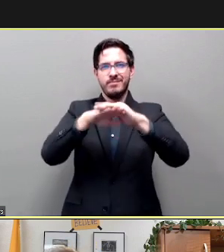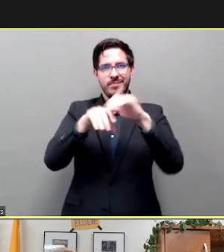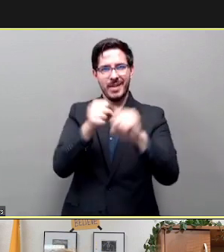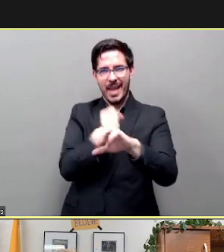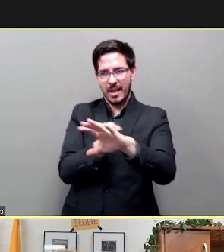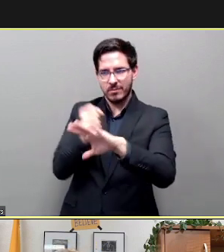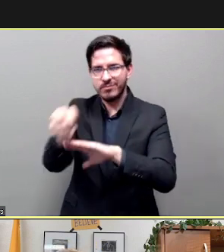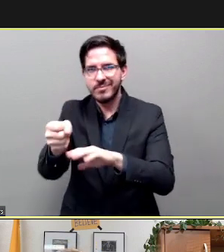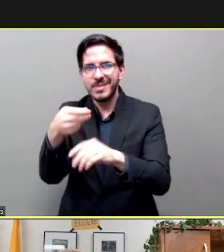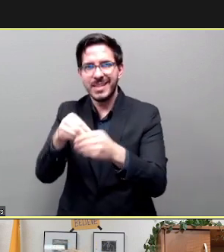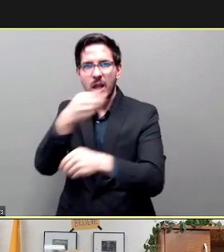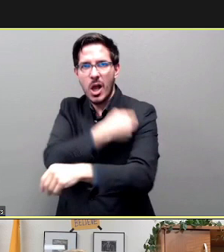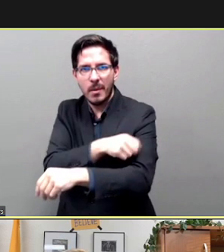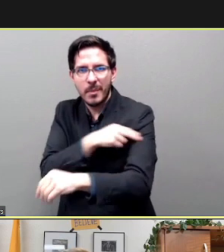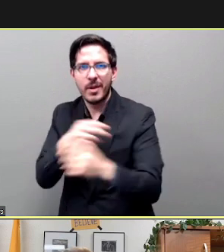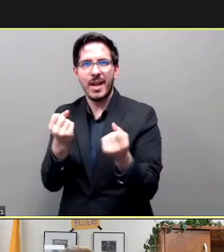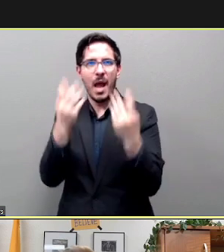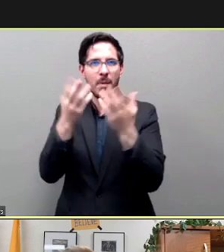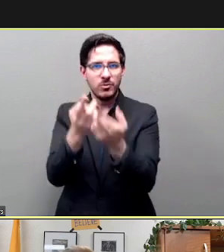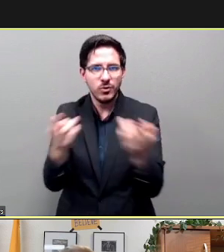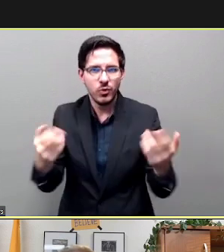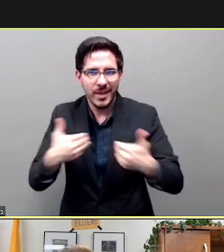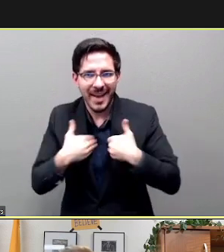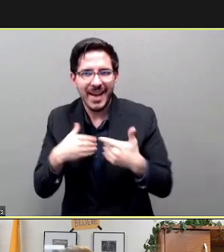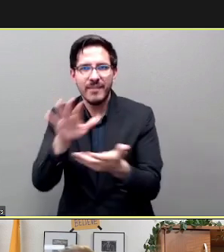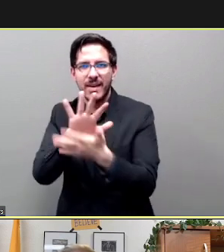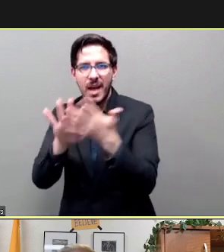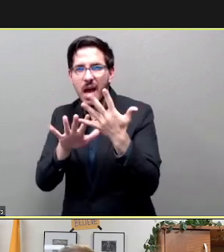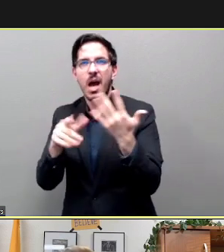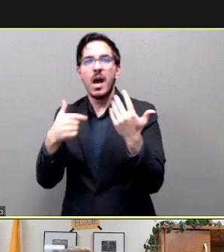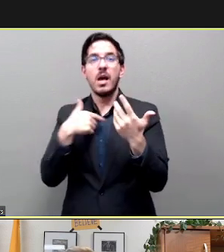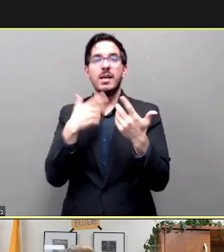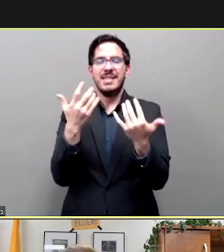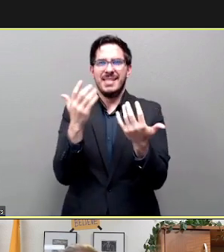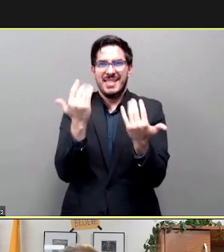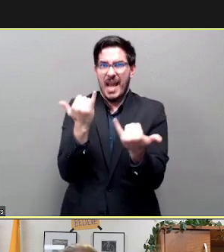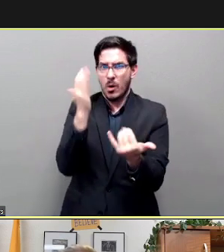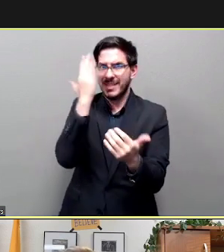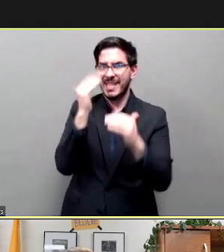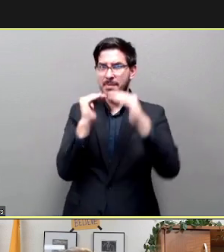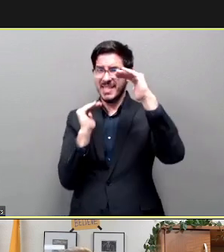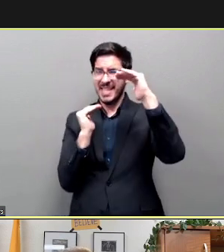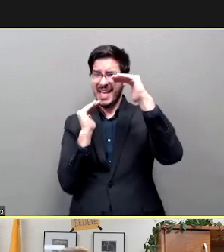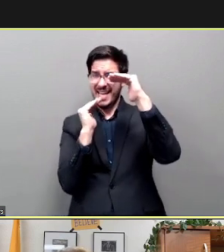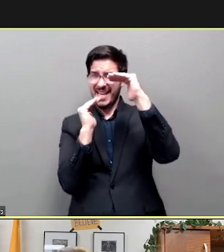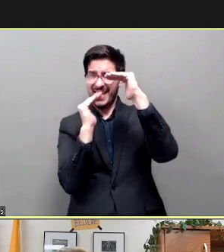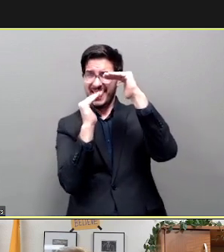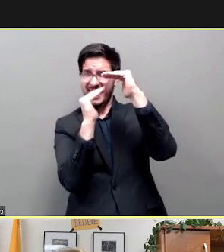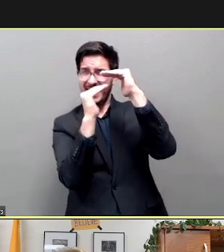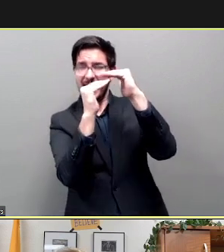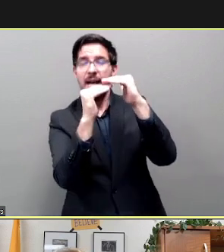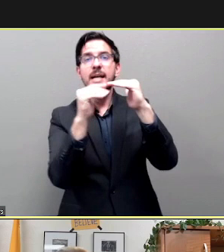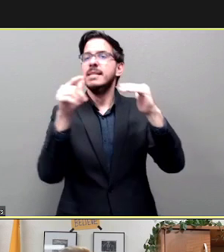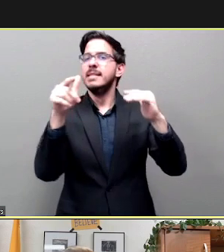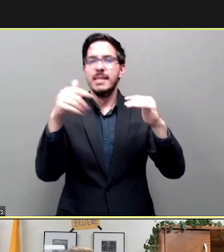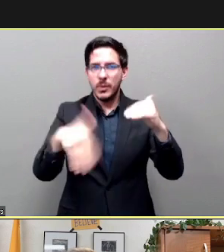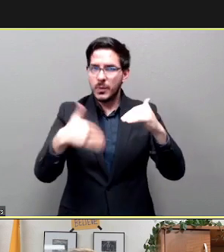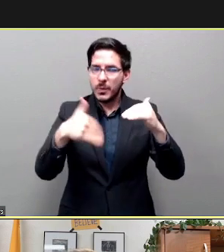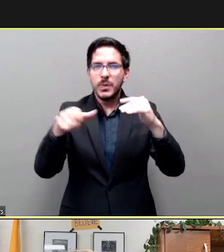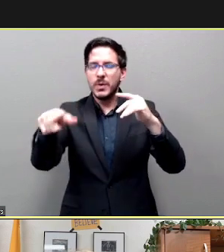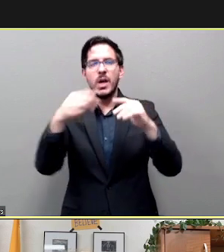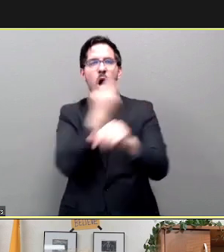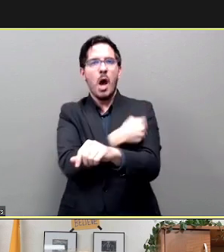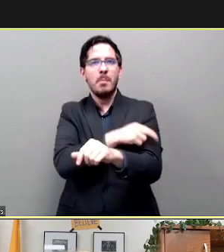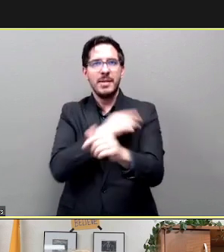line there. So this is hospitals stretching, adding beds, adding ER beds, well above that 0 at the bottom of this